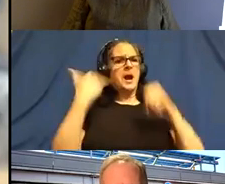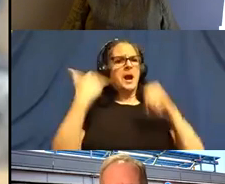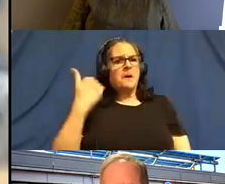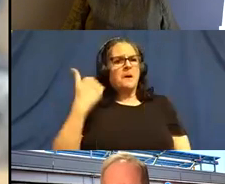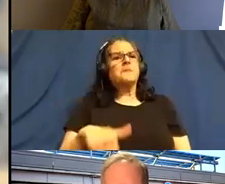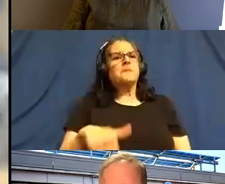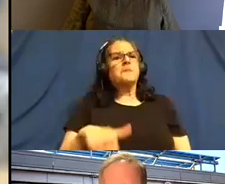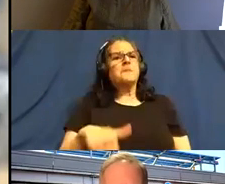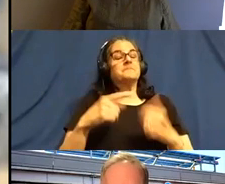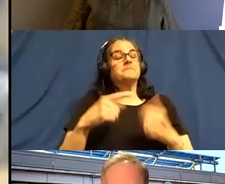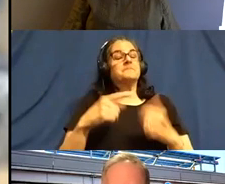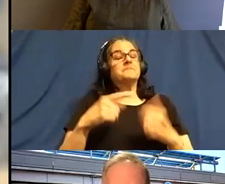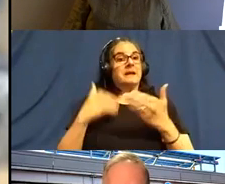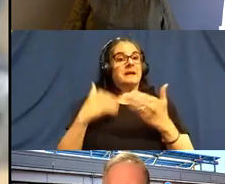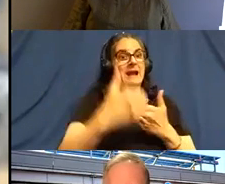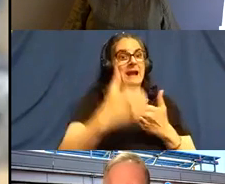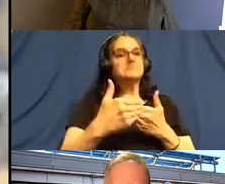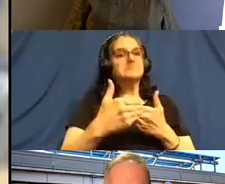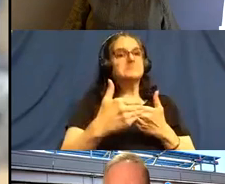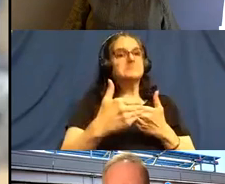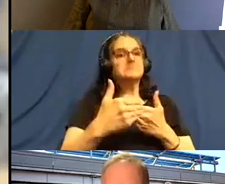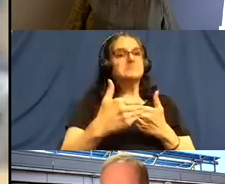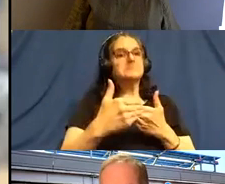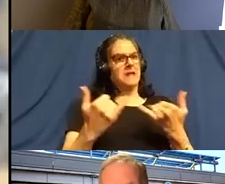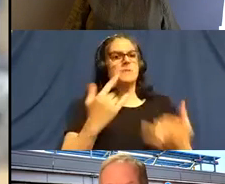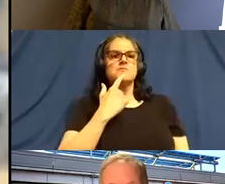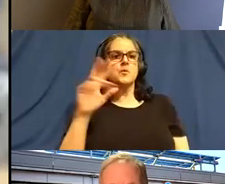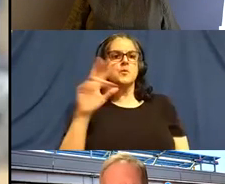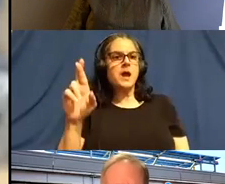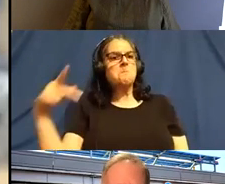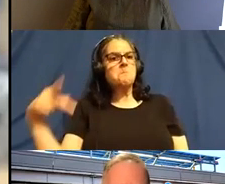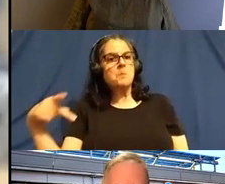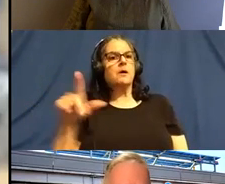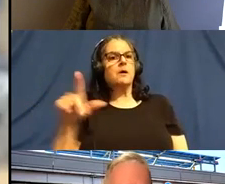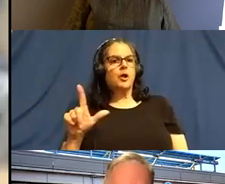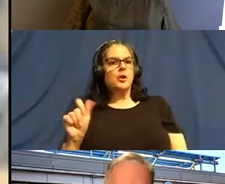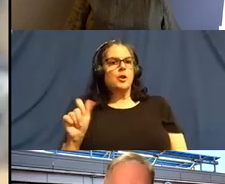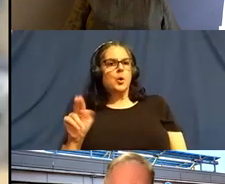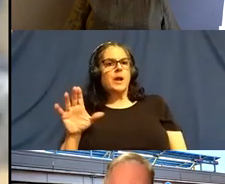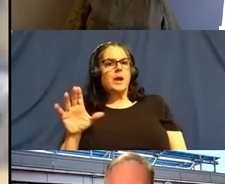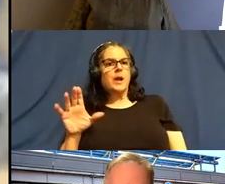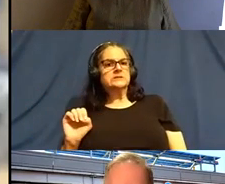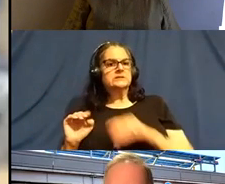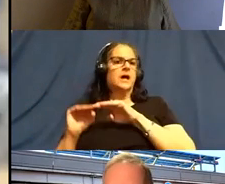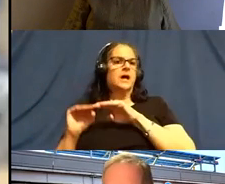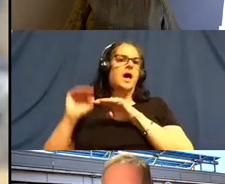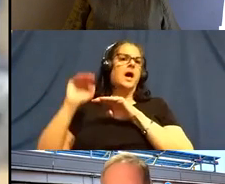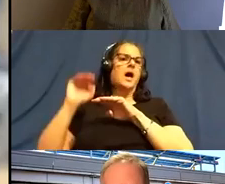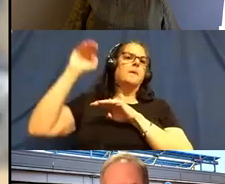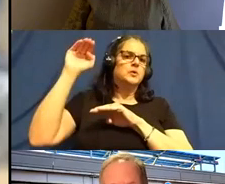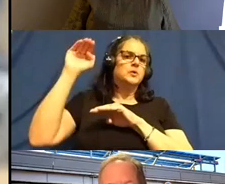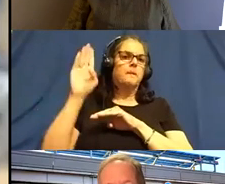red purple line modernization from Lawrence all the way up to Bryn Mawr is also going to be transformational as